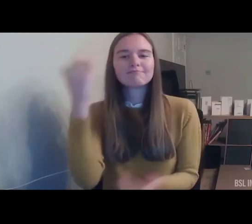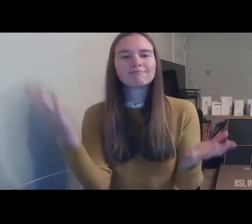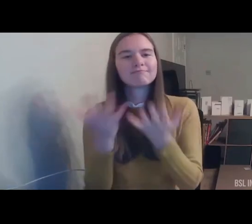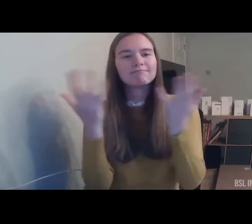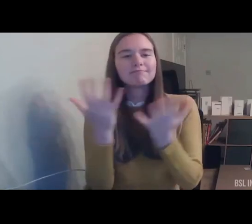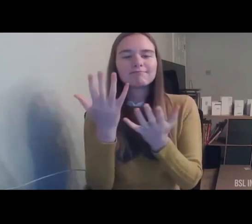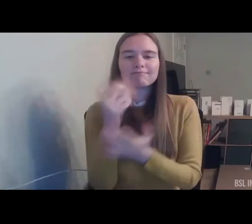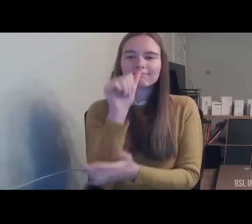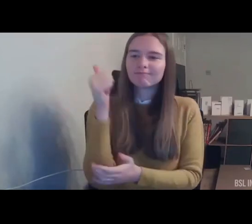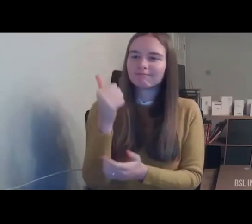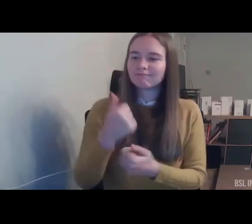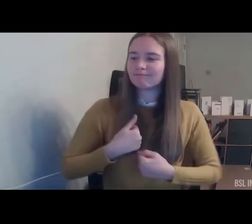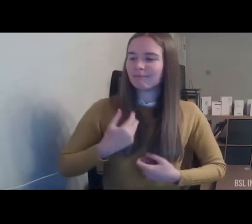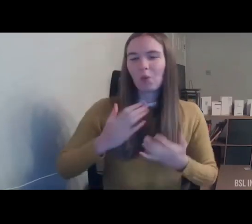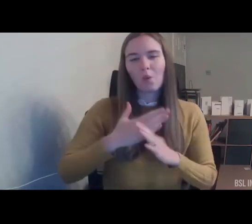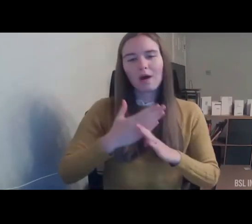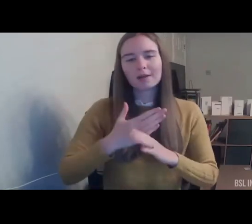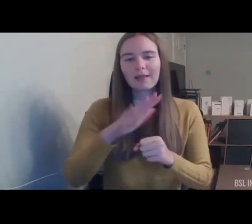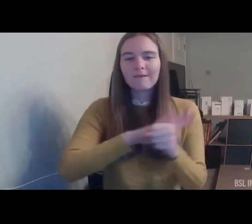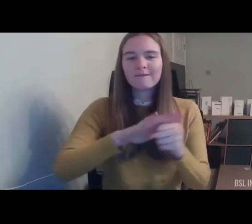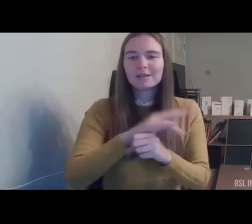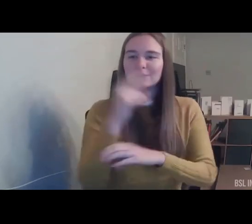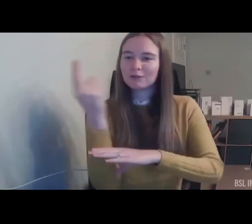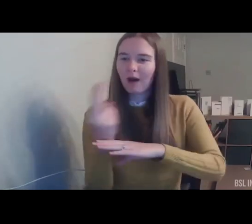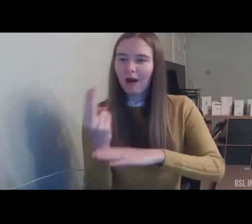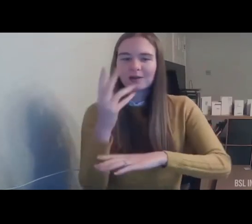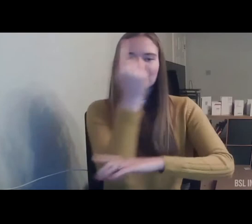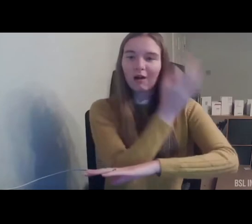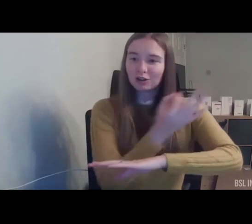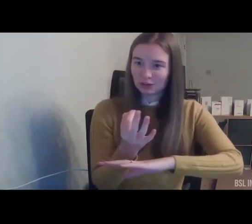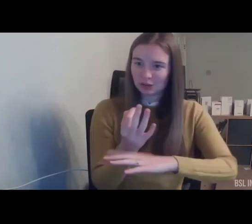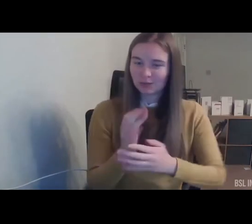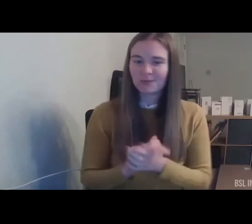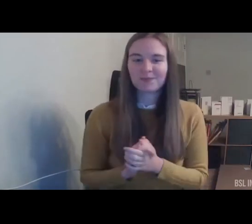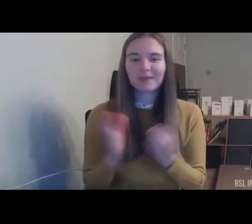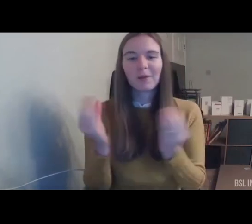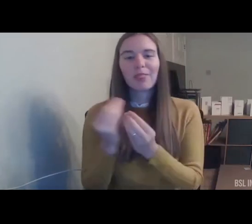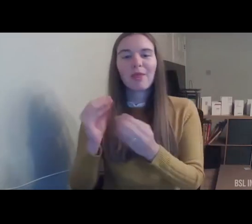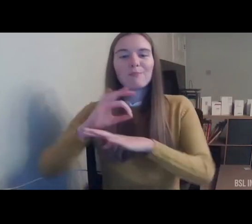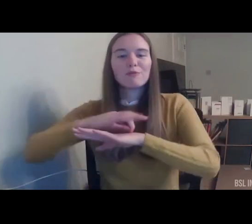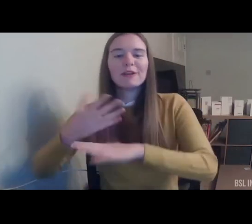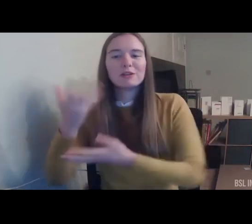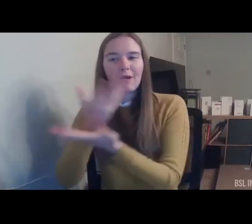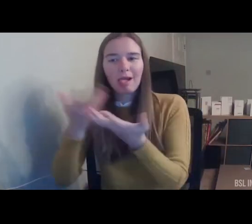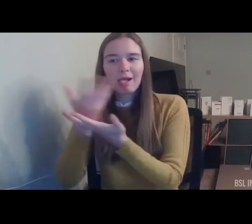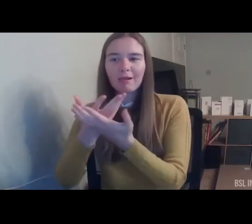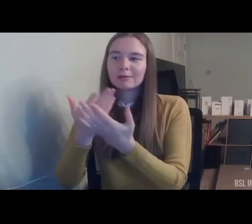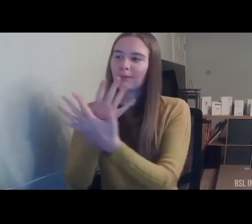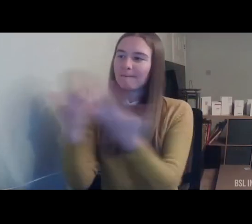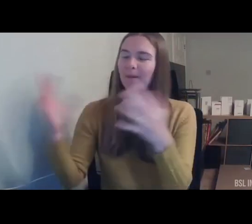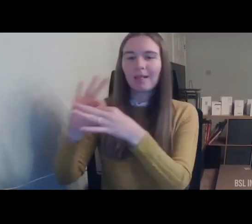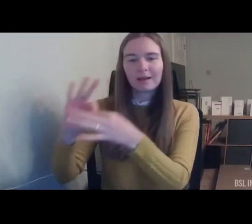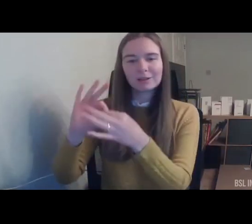innovative work in the fields of contemporary art and architecture. Alongside professional dialogue, public engagement and cultural exchange,